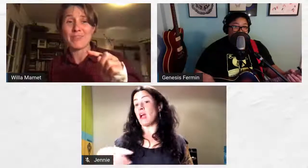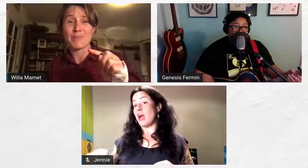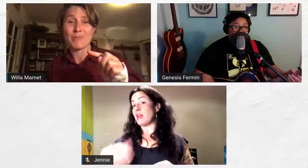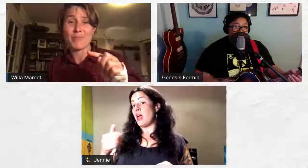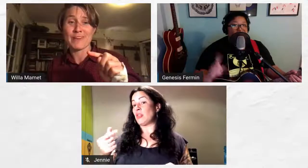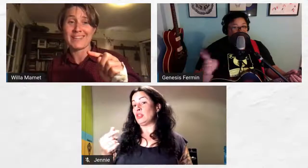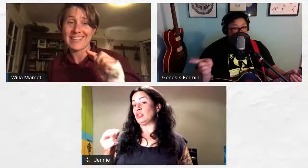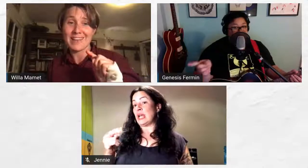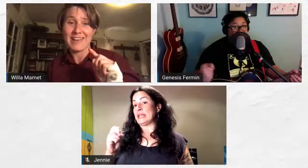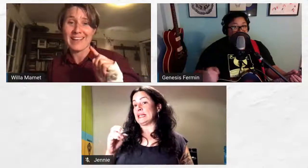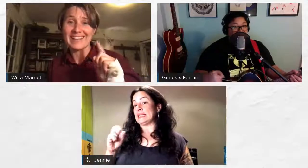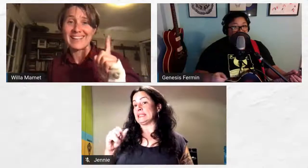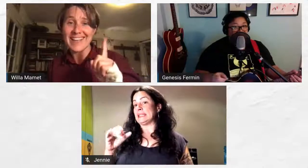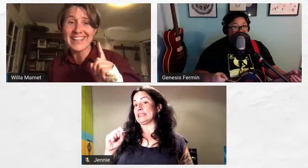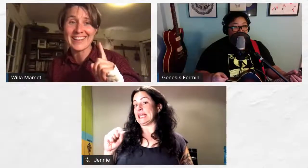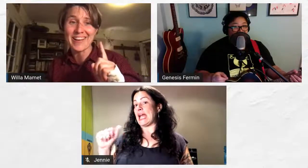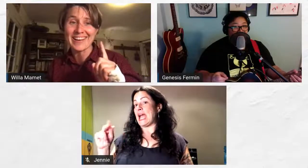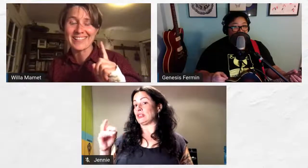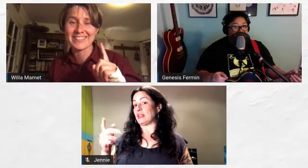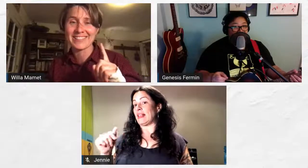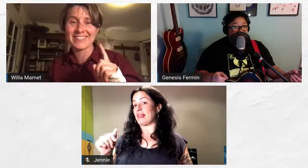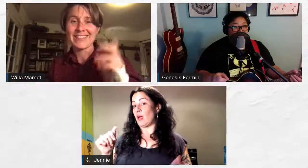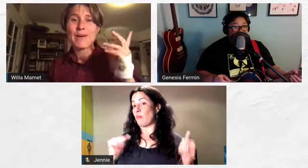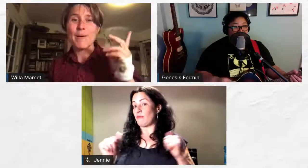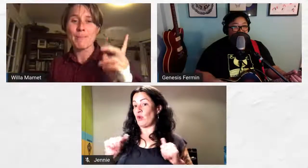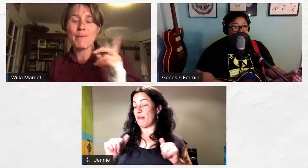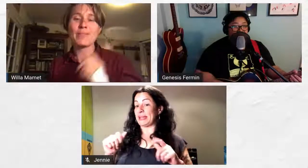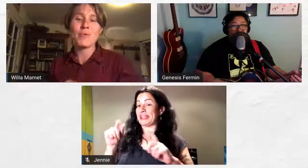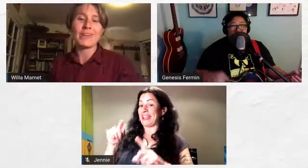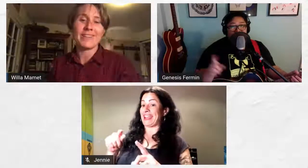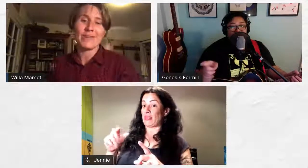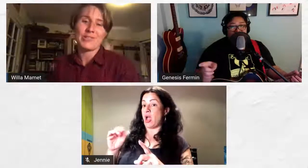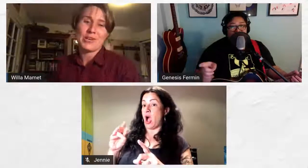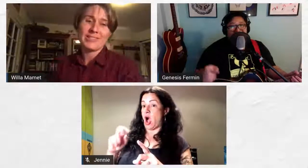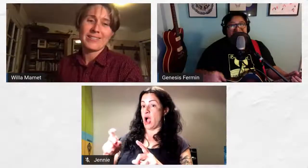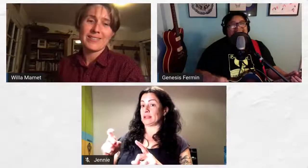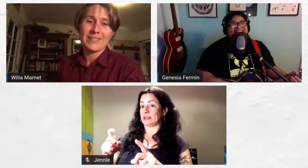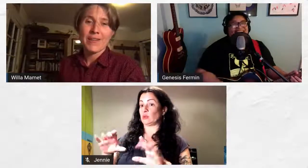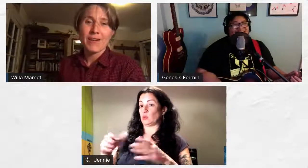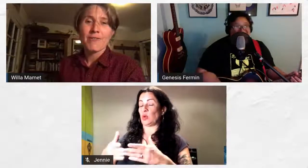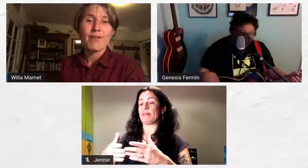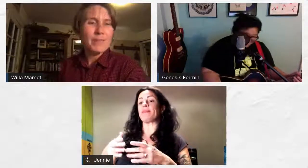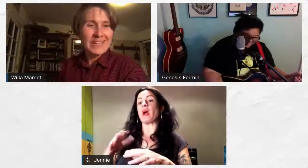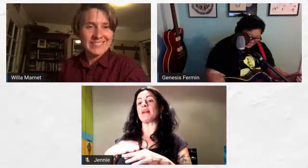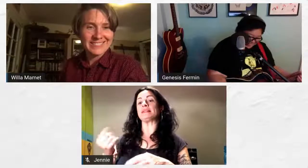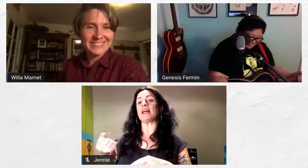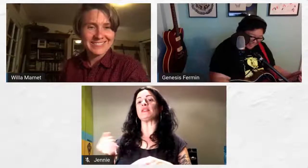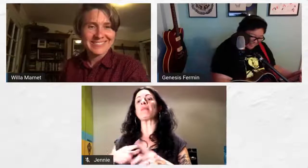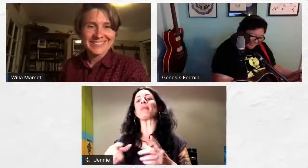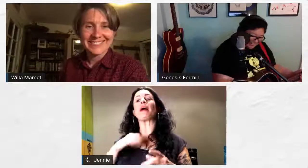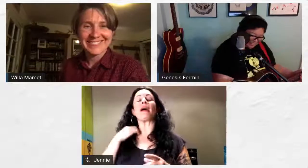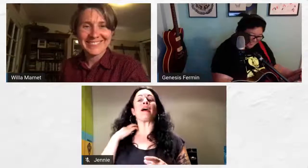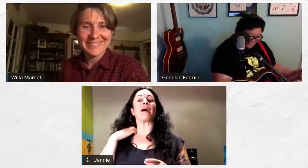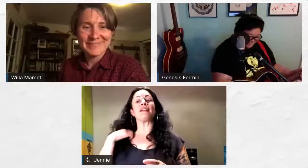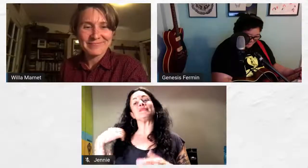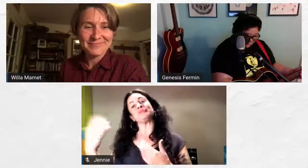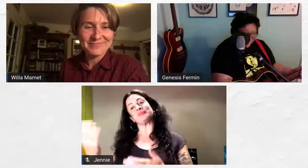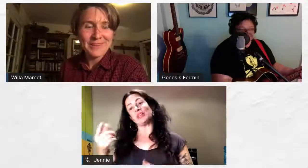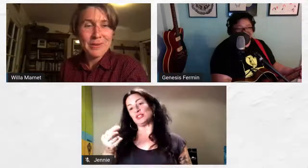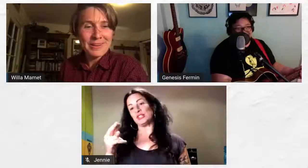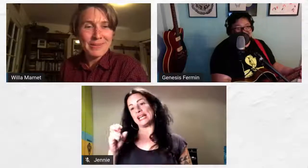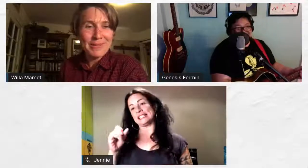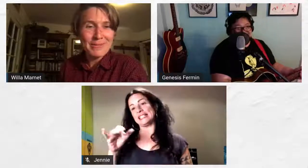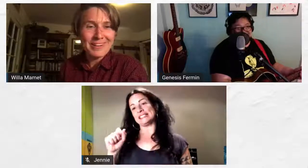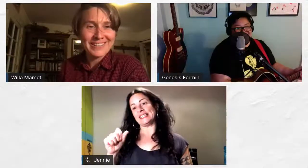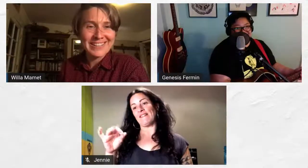Genesis Angela performing on Saturday in the Onyx, but the one and the only Genesis. What I mean.